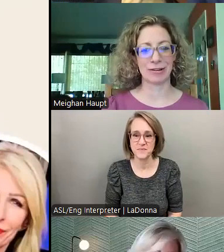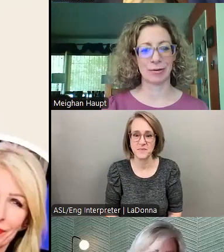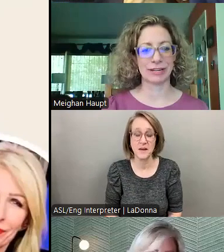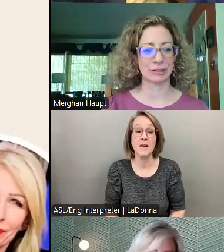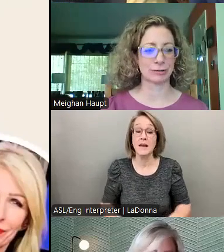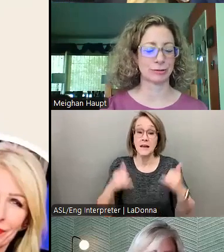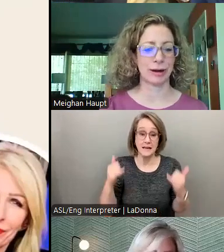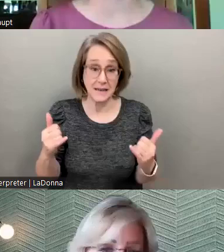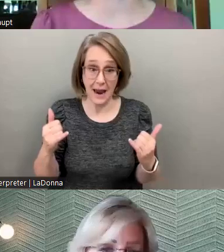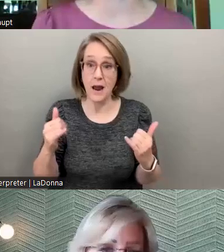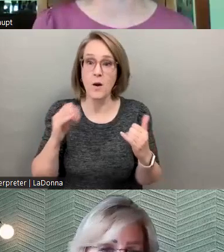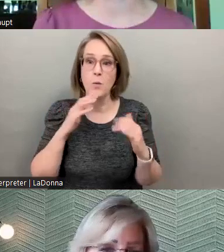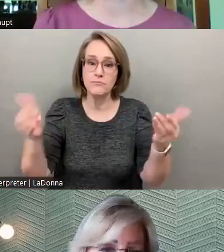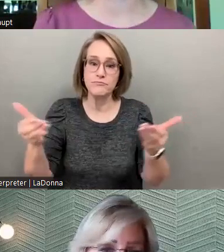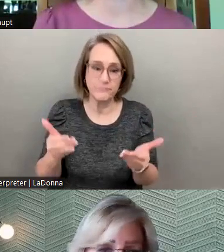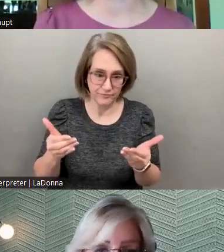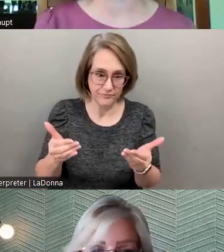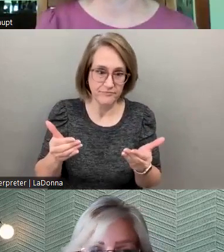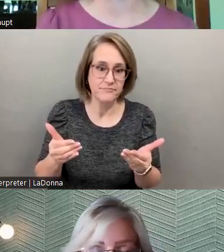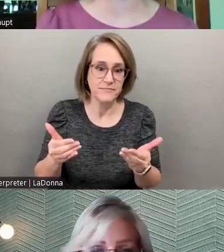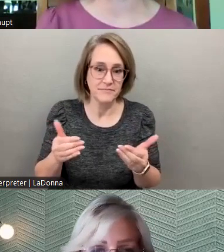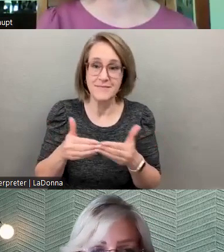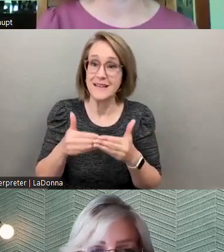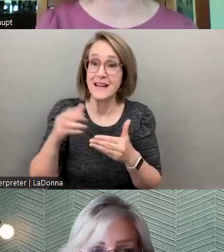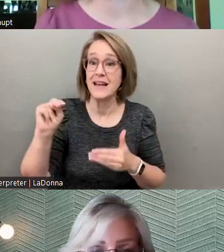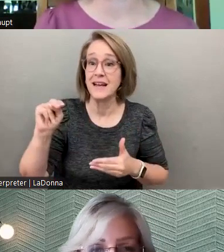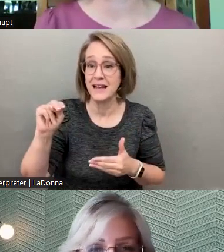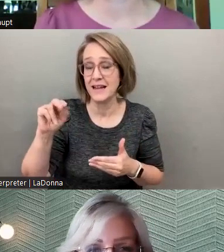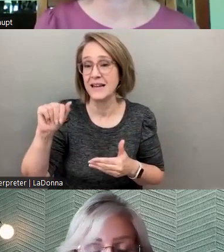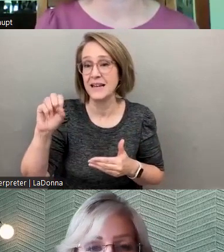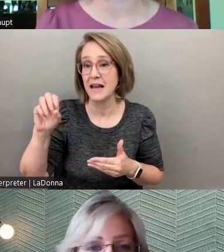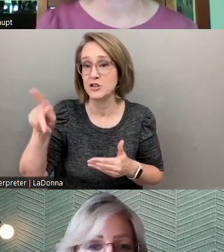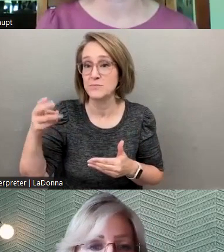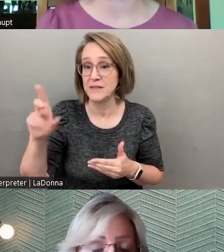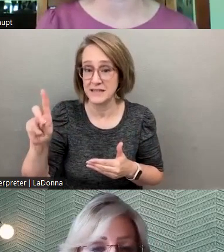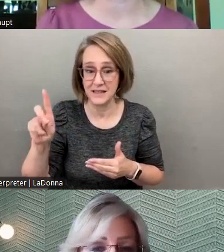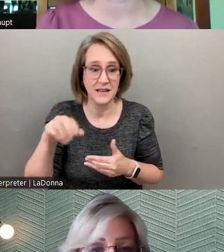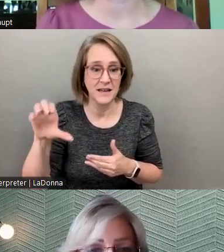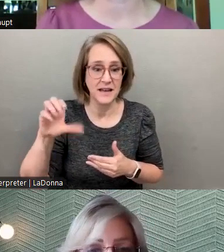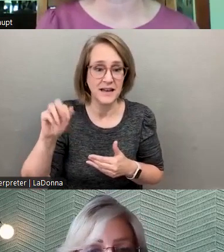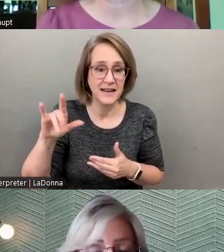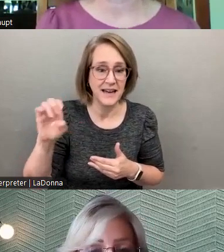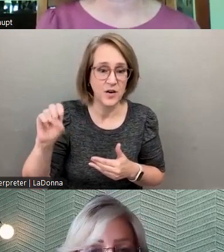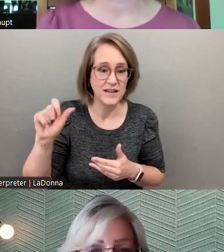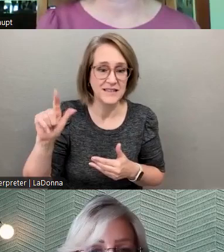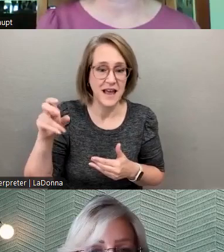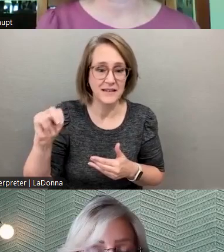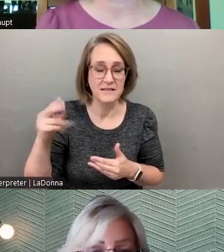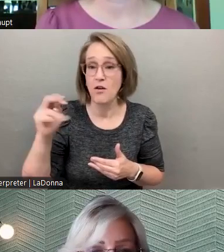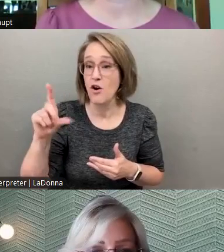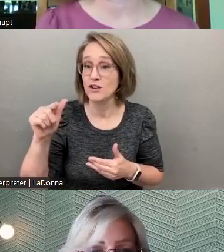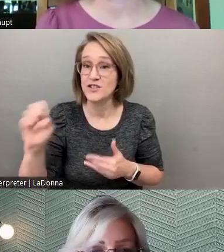We are now going to move to the NASHBIT update, and Carrie Slatton-Hodges, I'll turn it over to you. And just